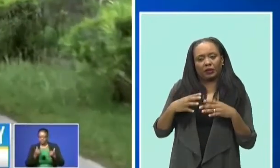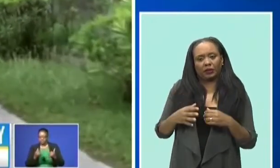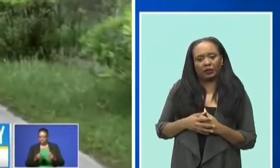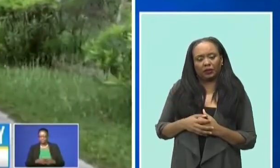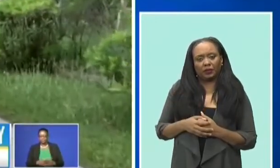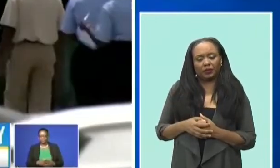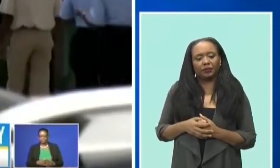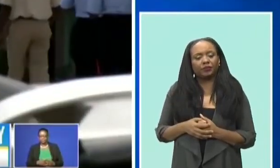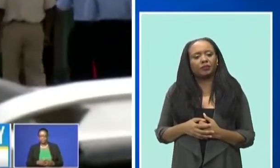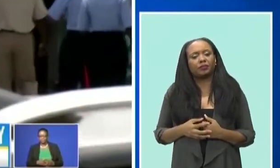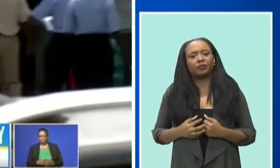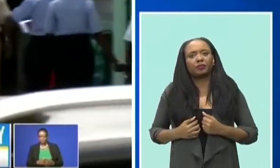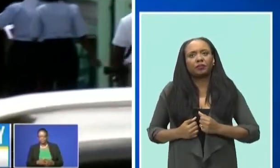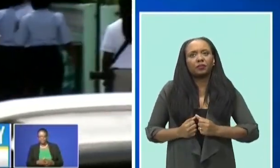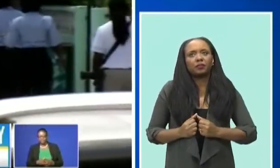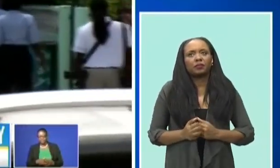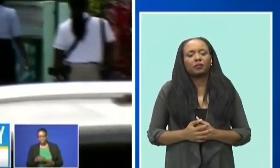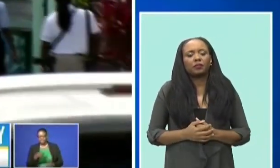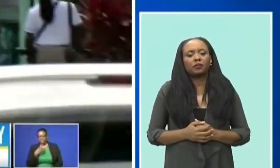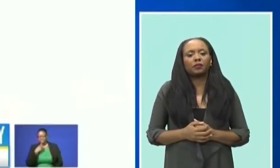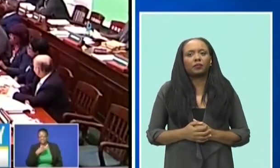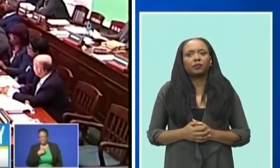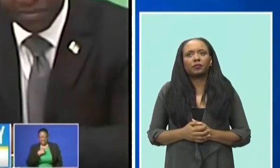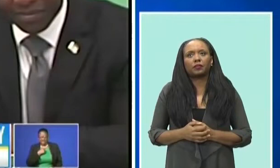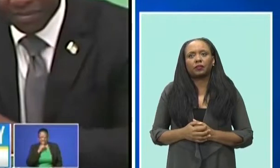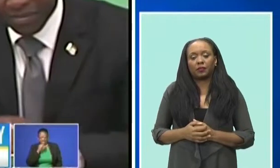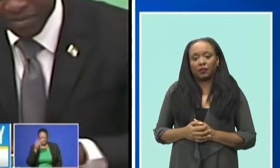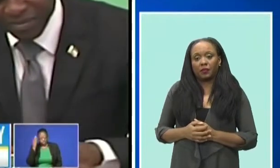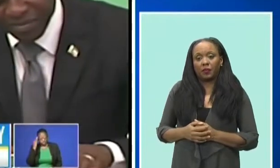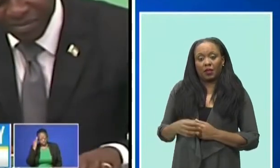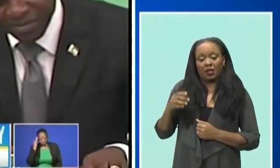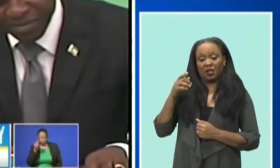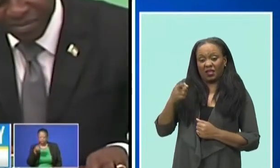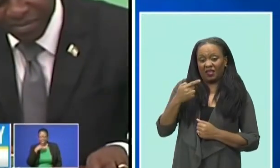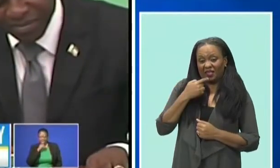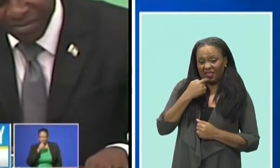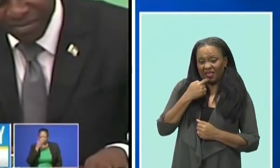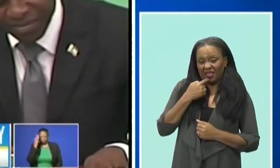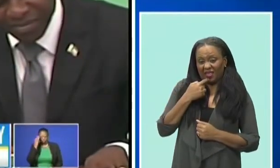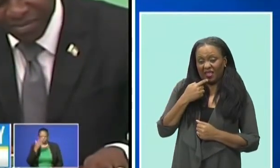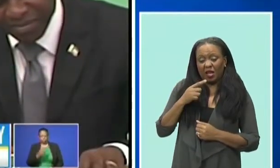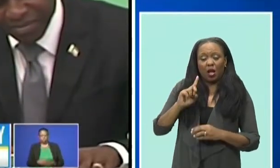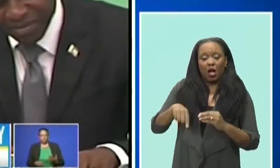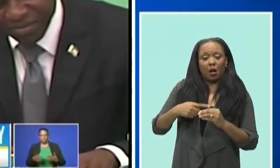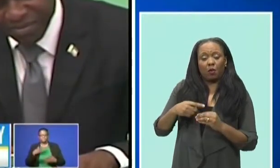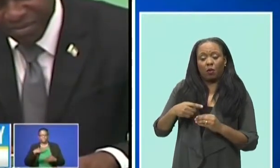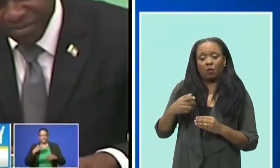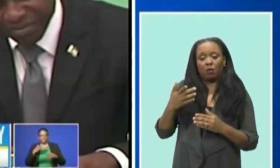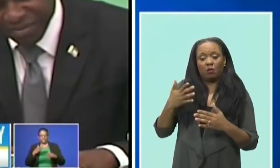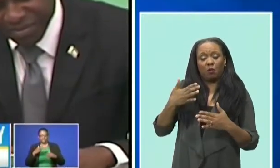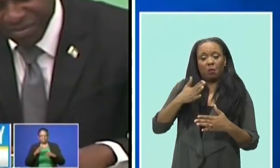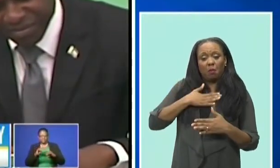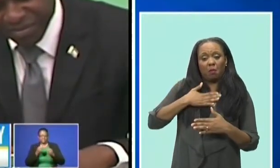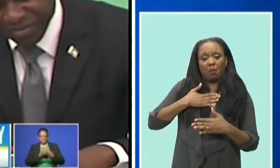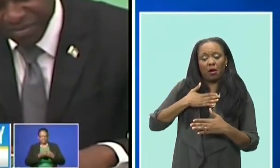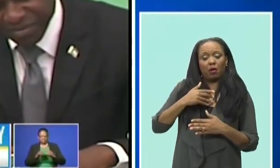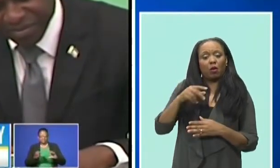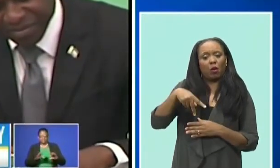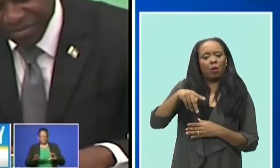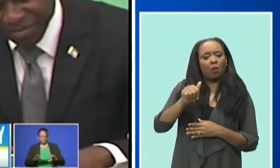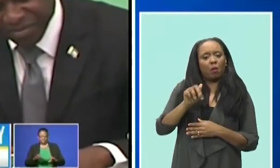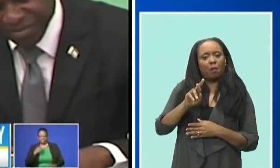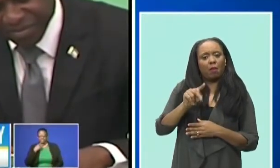service. The member said, I did not know, I am unaware of what my own party did. In 2009,